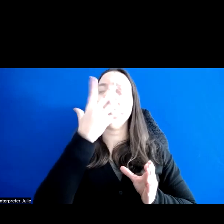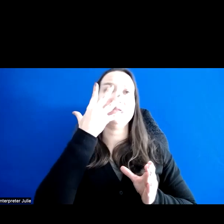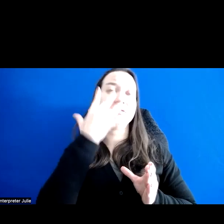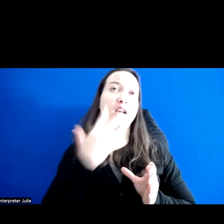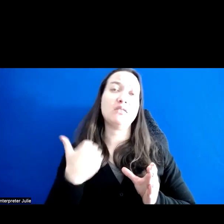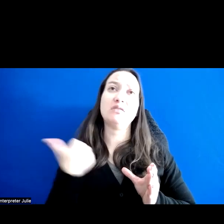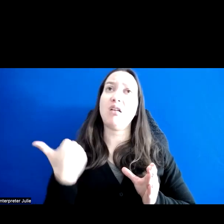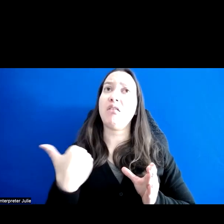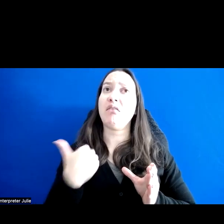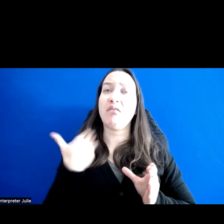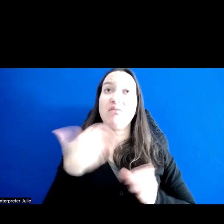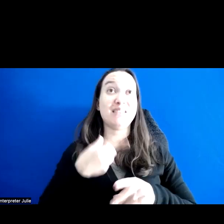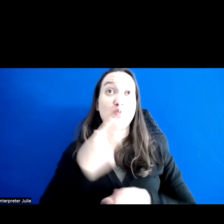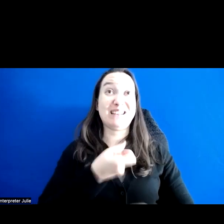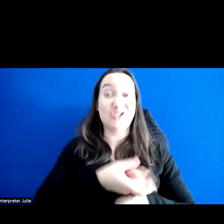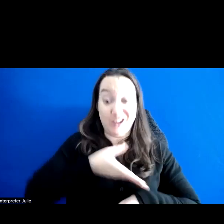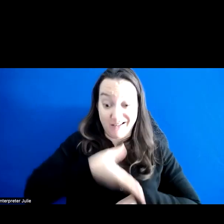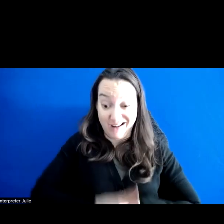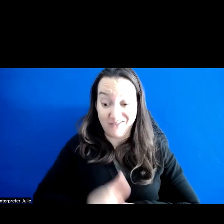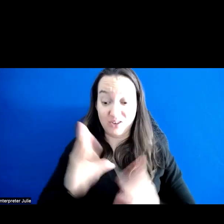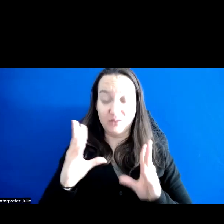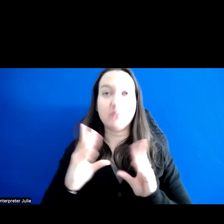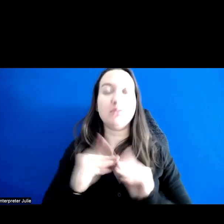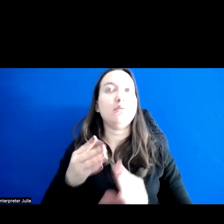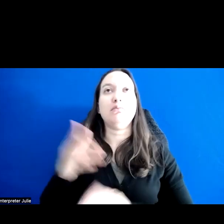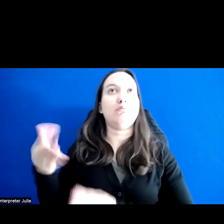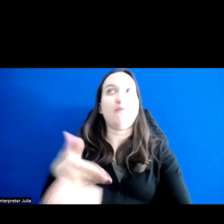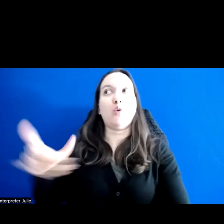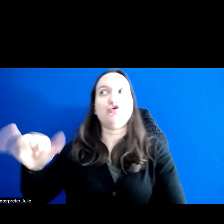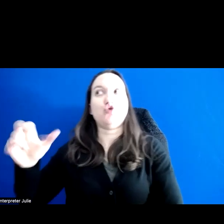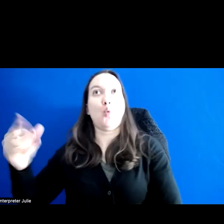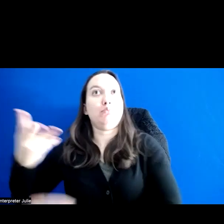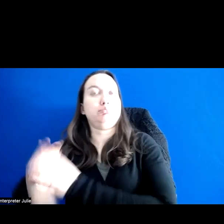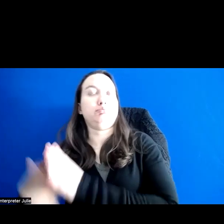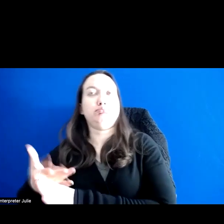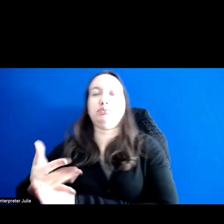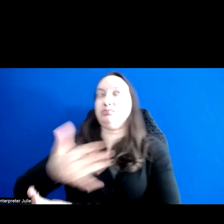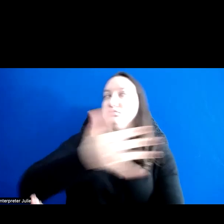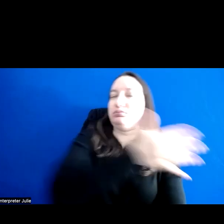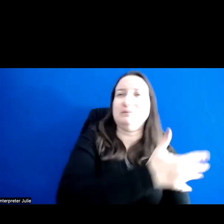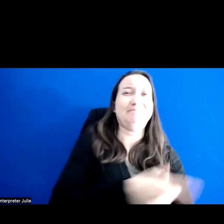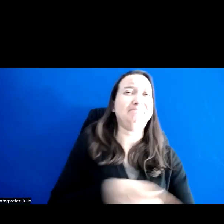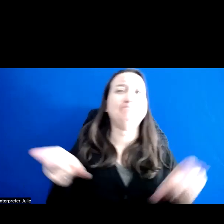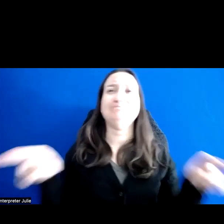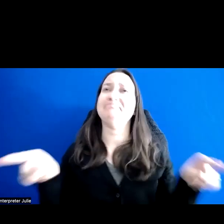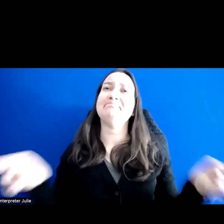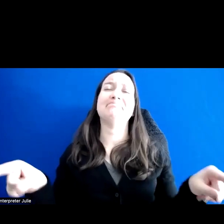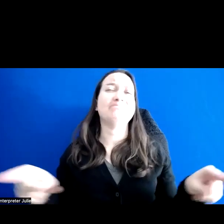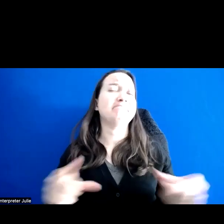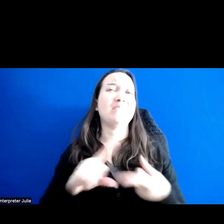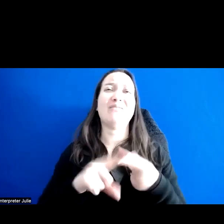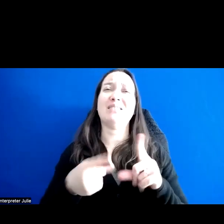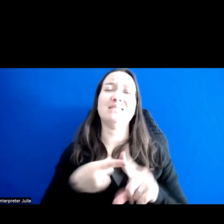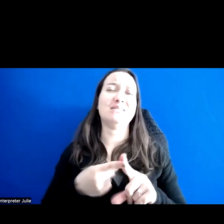and sadly young, about a year after that meeting, long before Jo. And again, they're two friends I